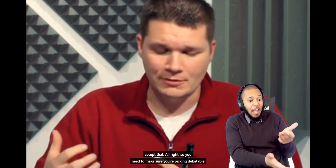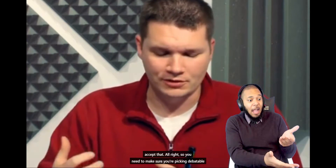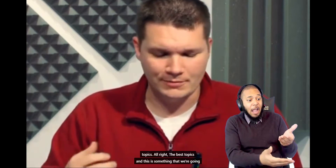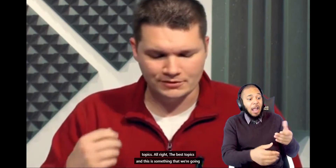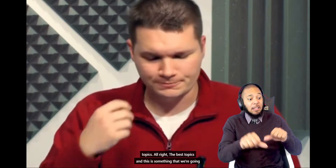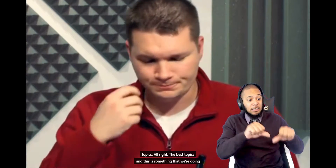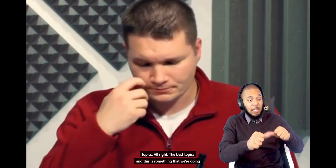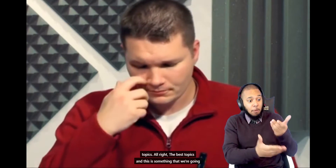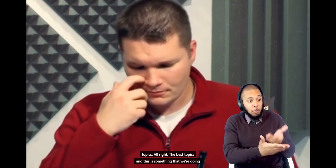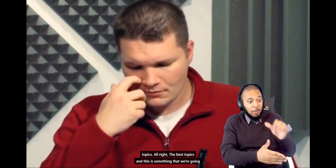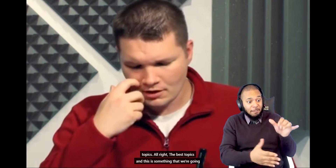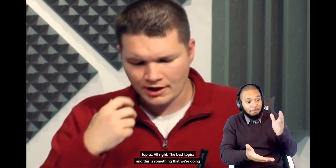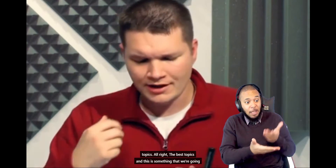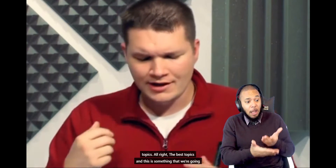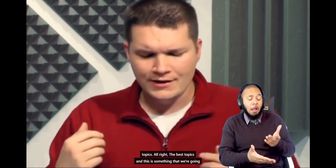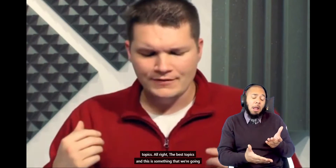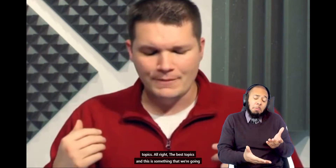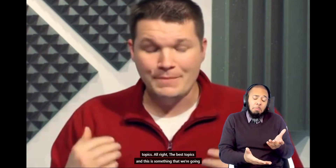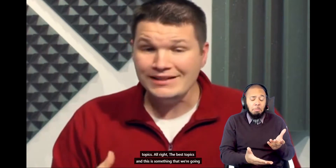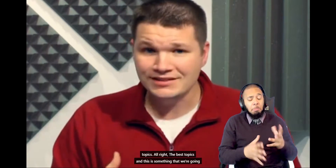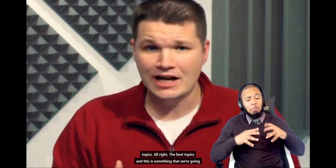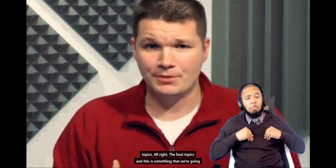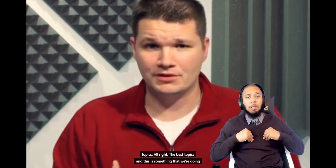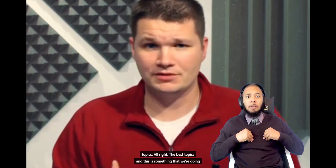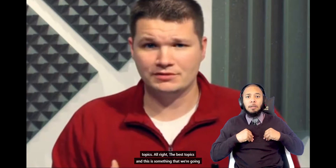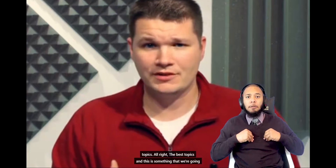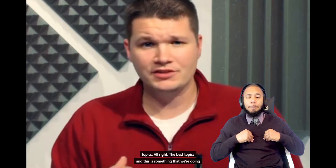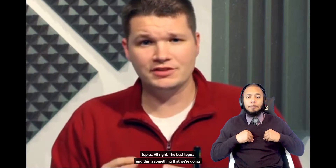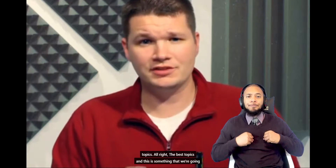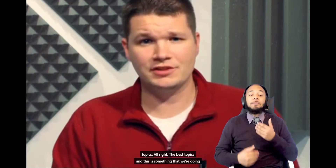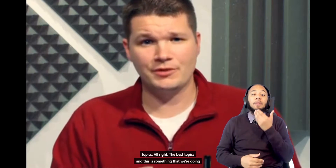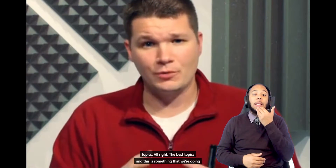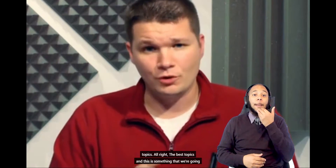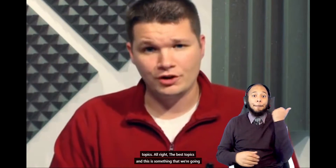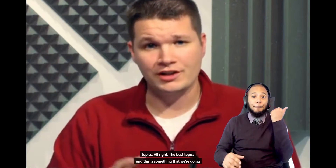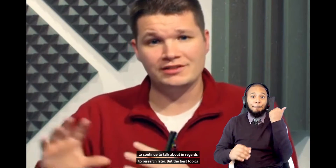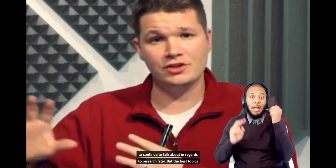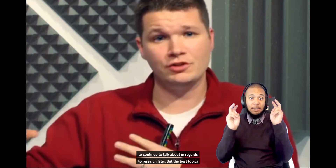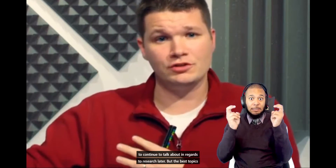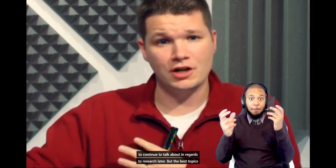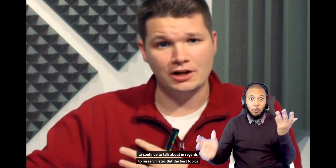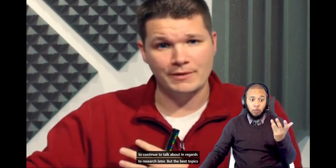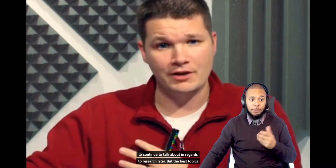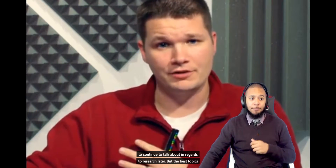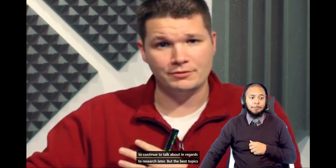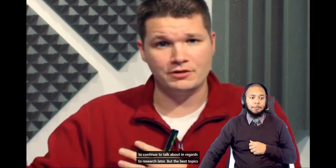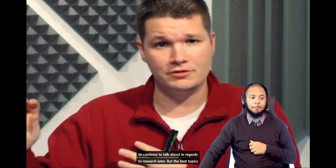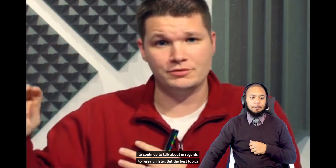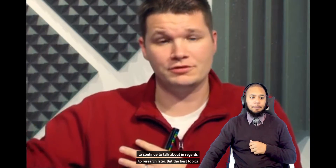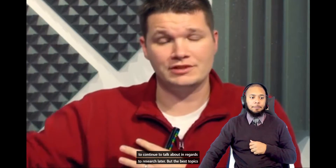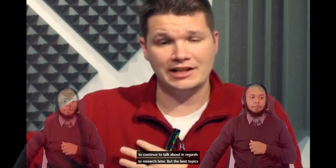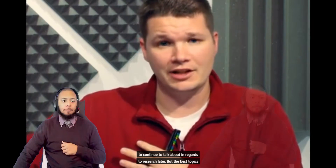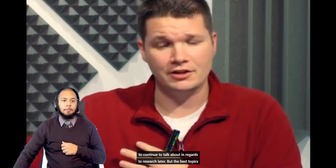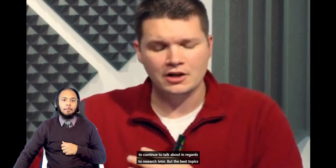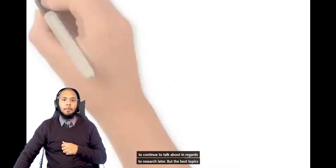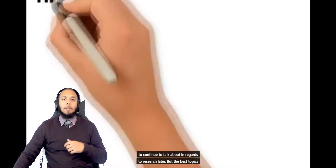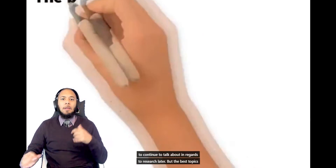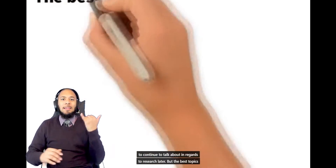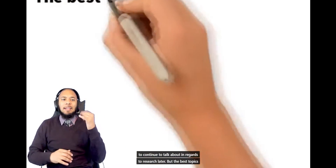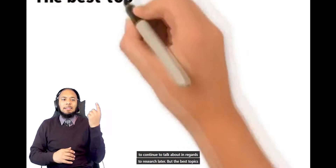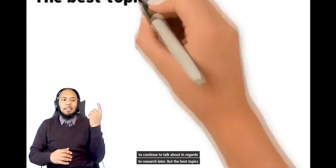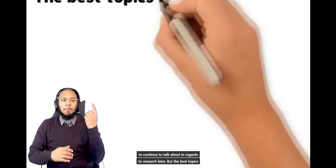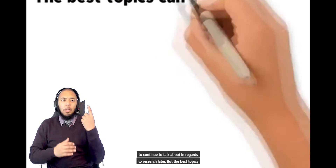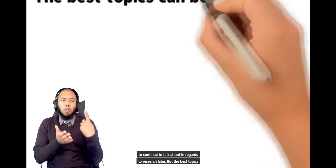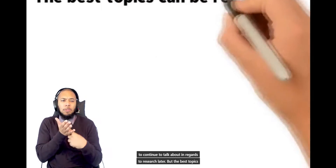to make sure you're picking debatable topics. All right. The best topics, and this is something that we're going to continue to talk about in regards to research later,